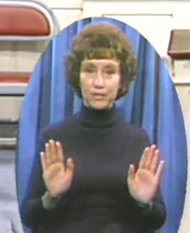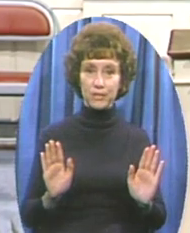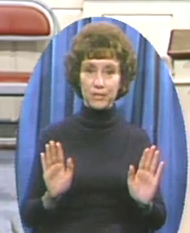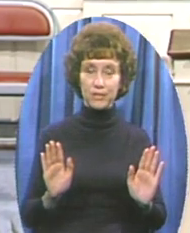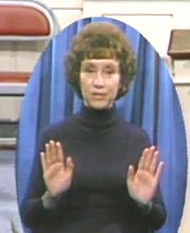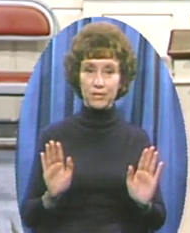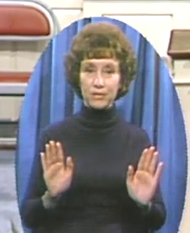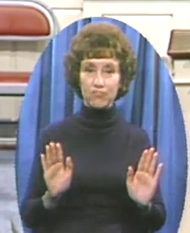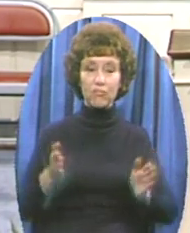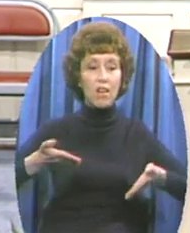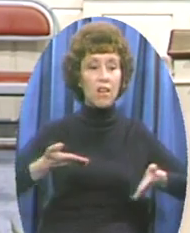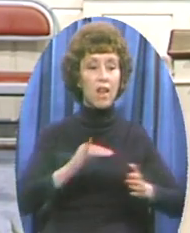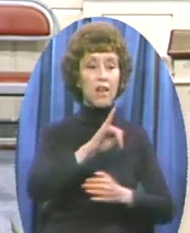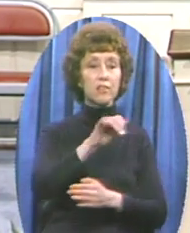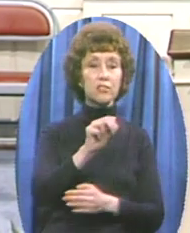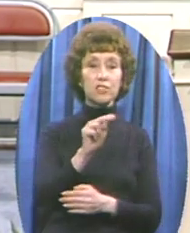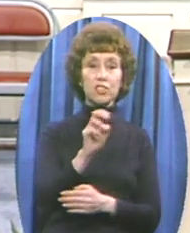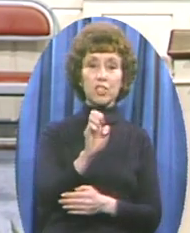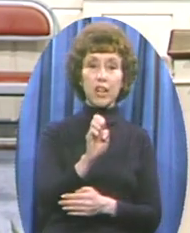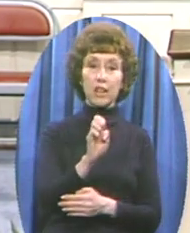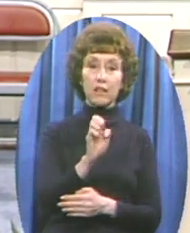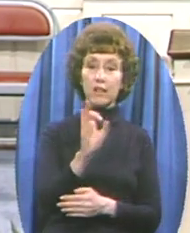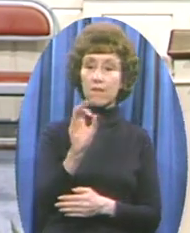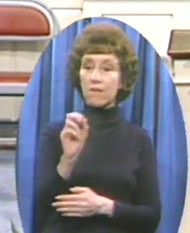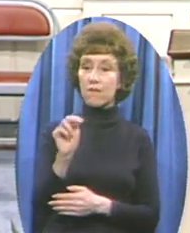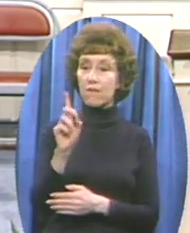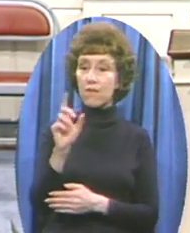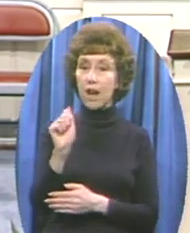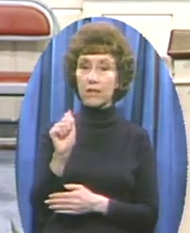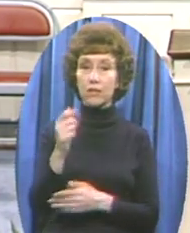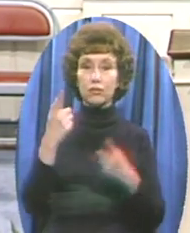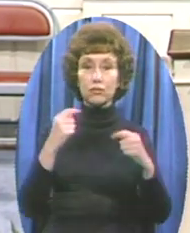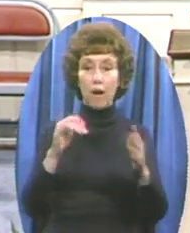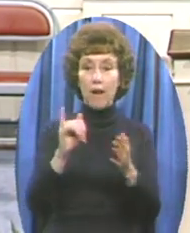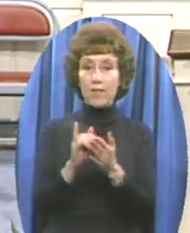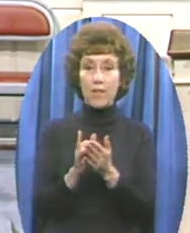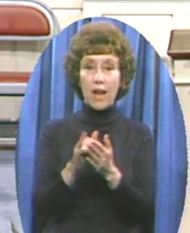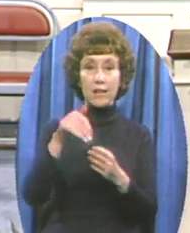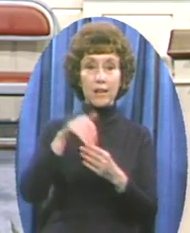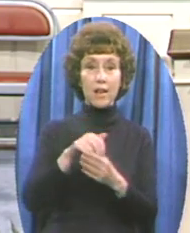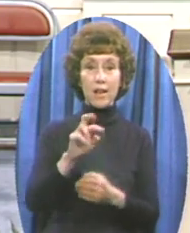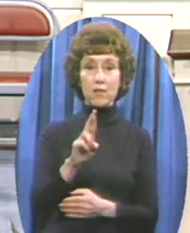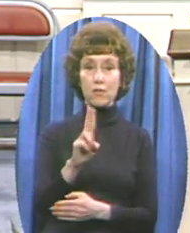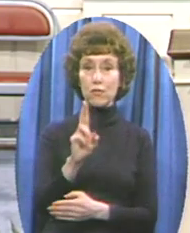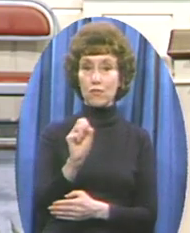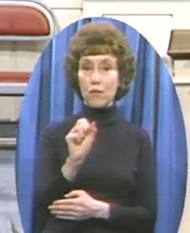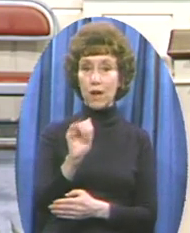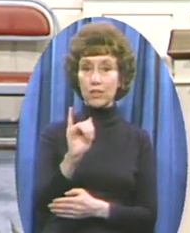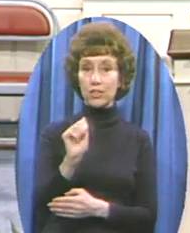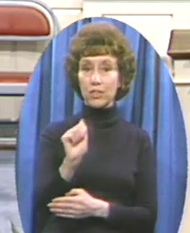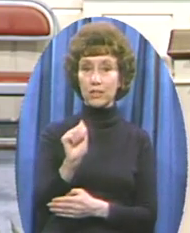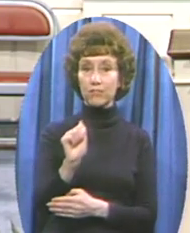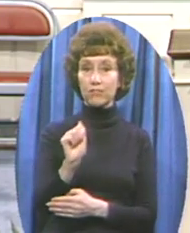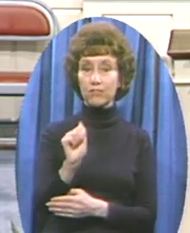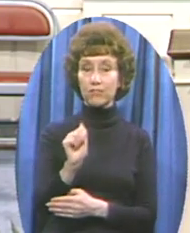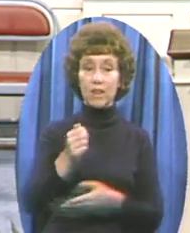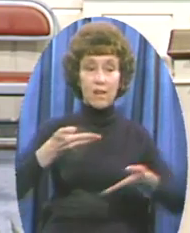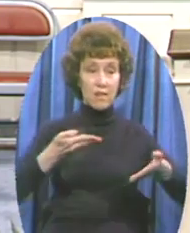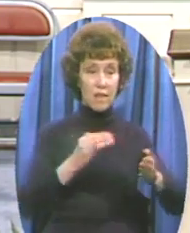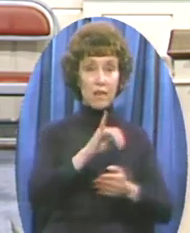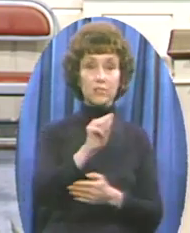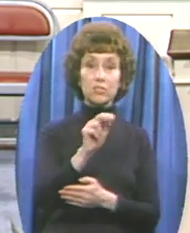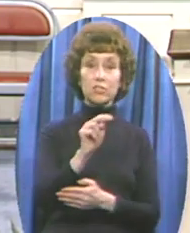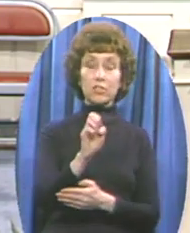Let Jane Fonda try that in the Kremlin. You let her go to the Kremlin and say about their